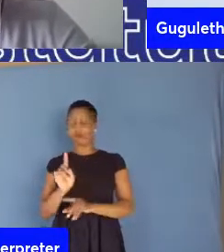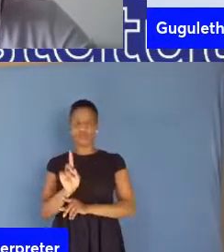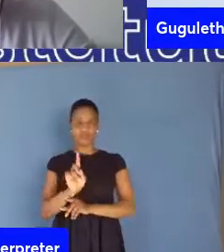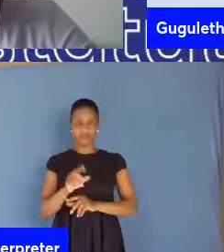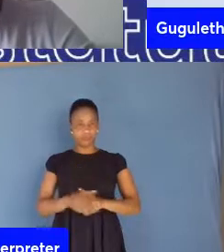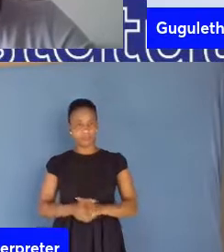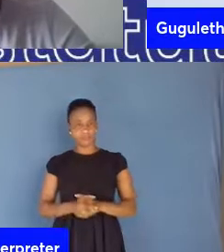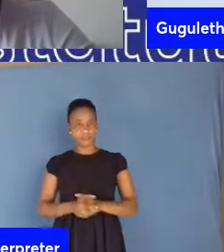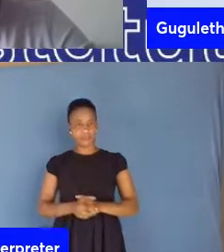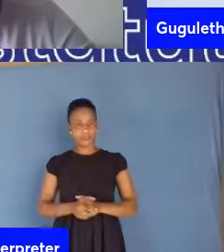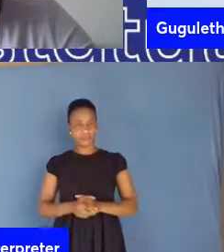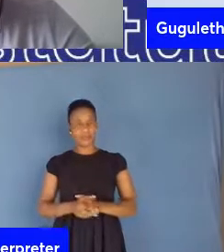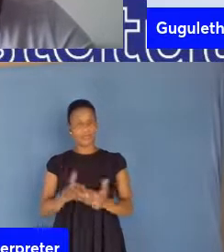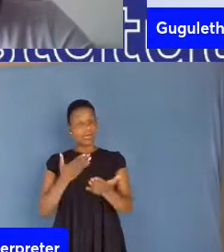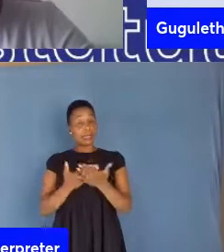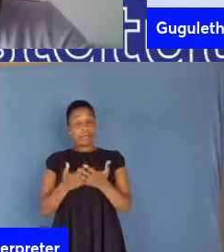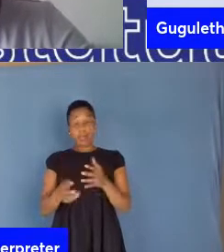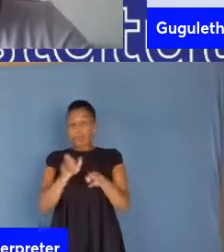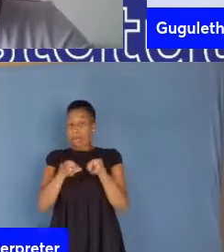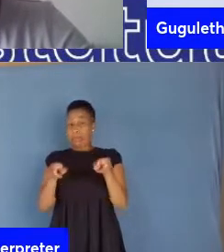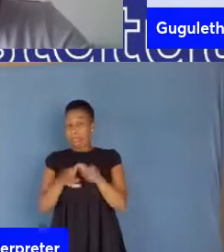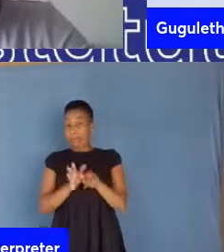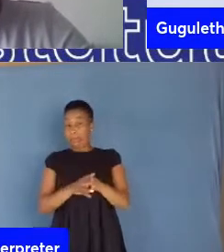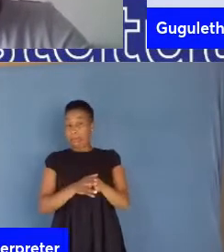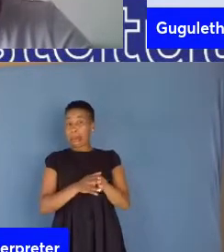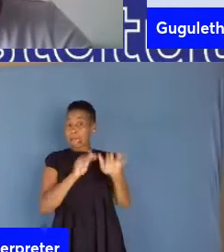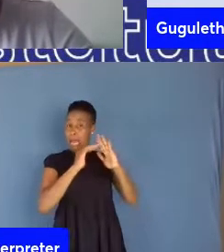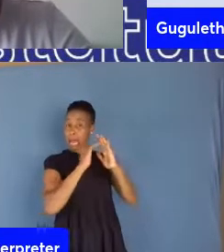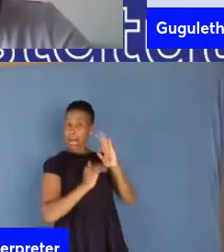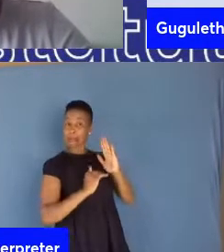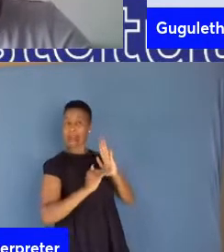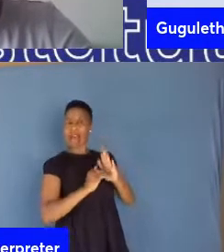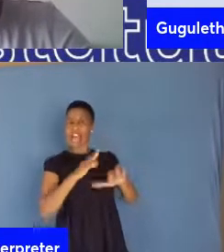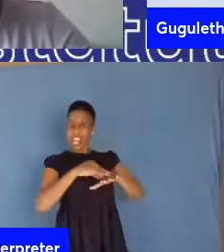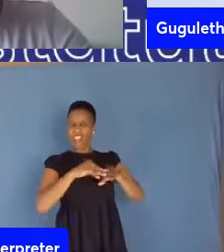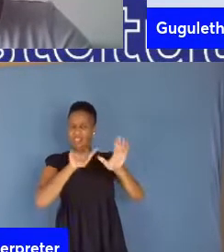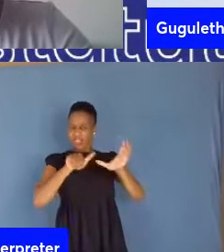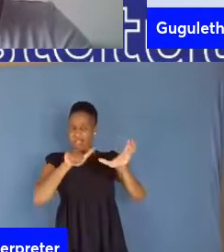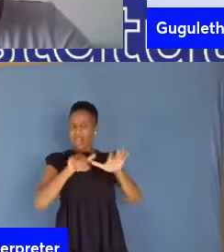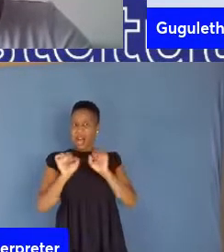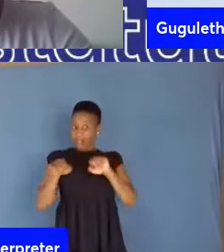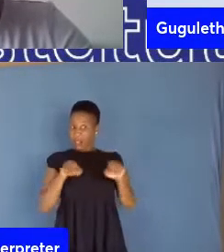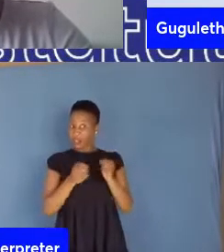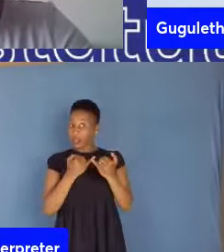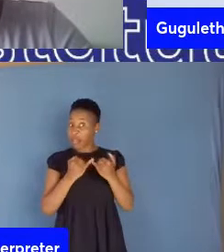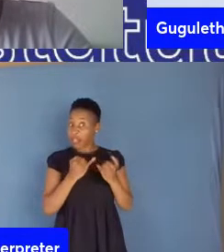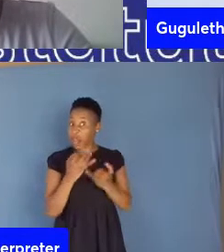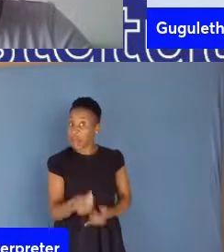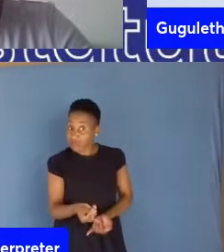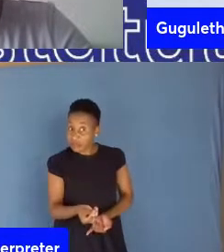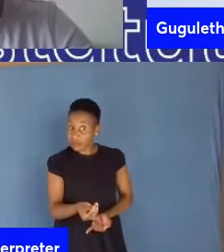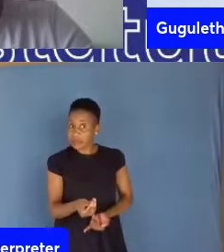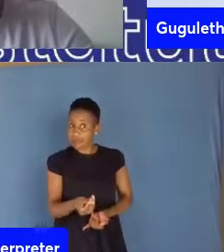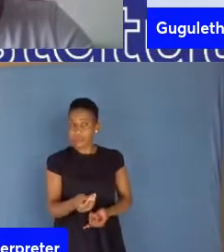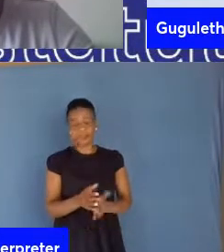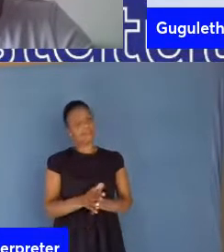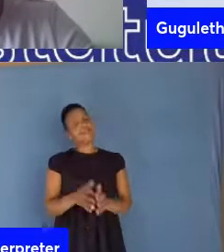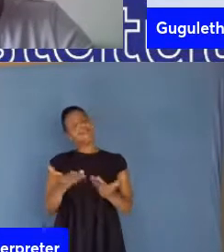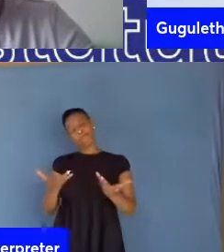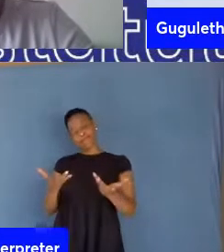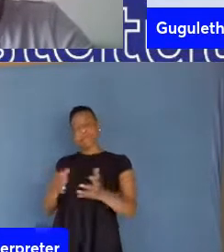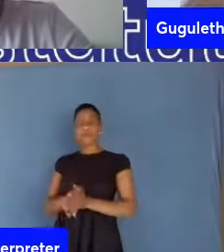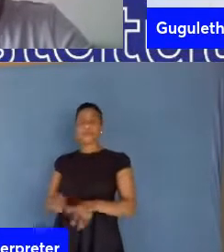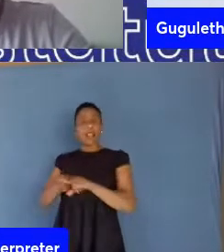can someone under the age of 16 consent to sex? Well, like I said, legally, no. So